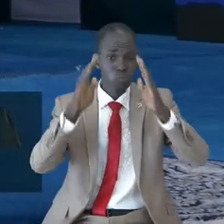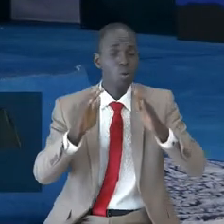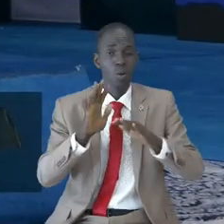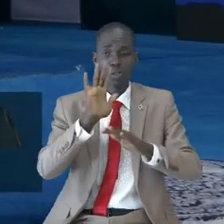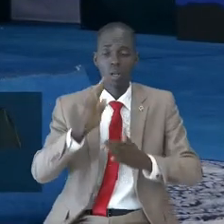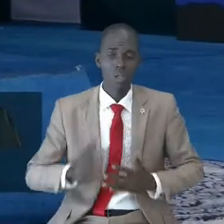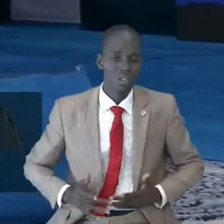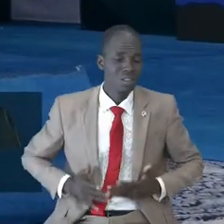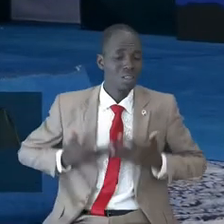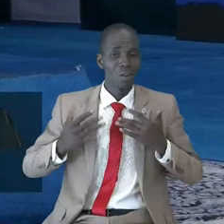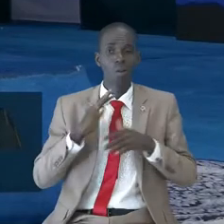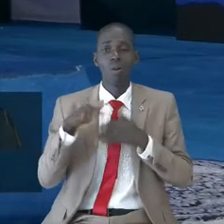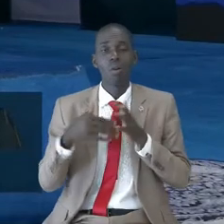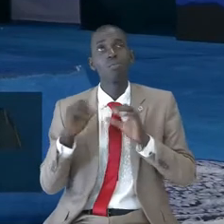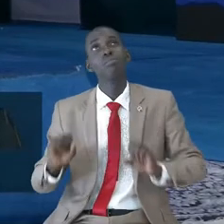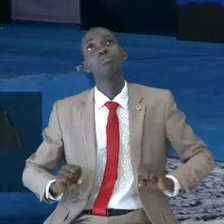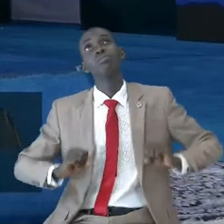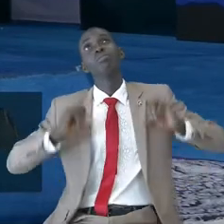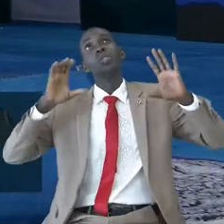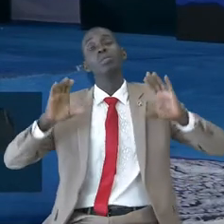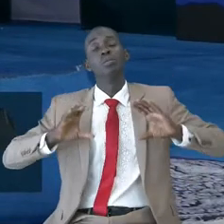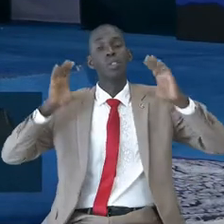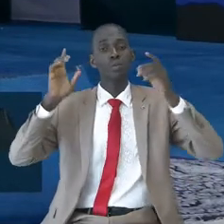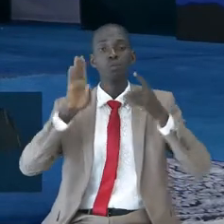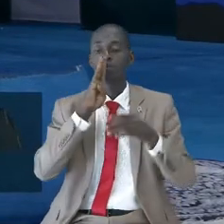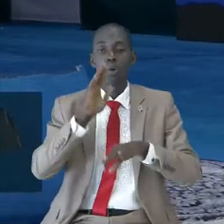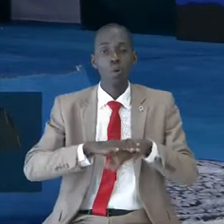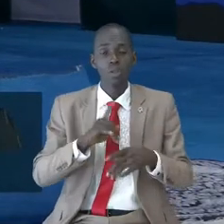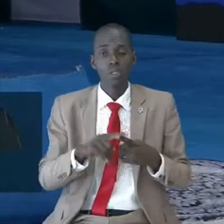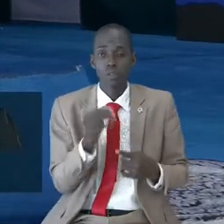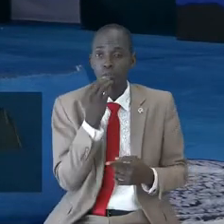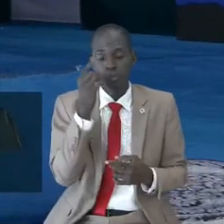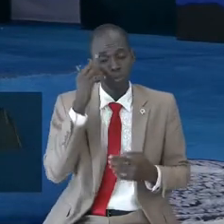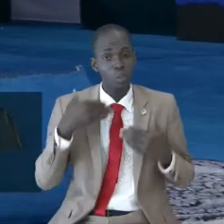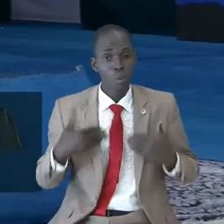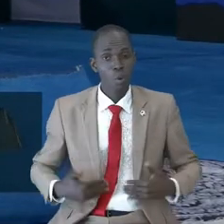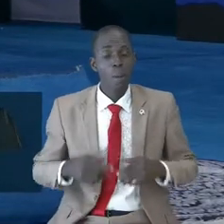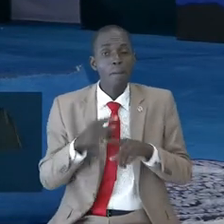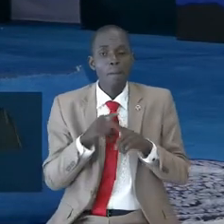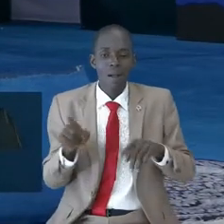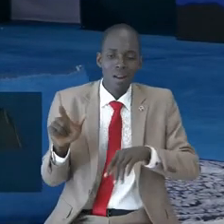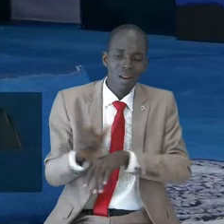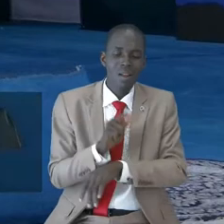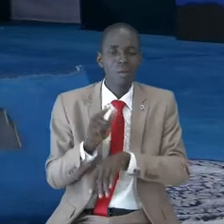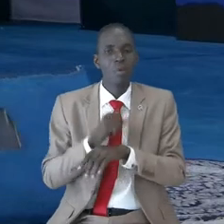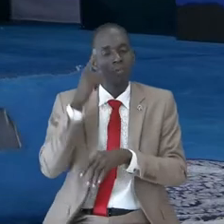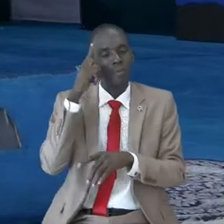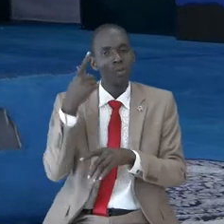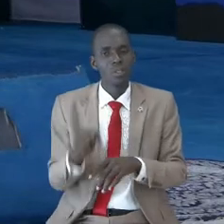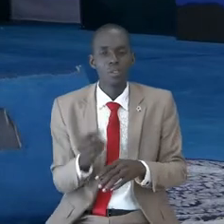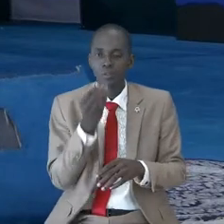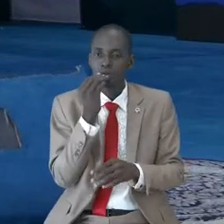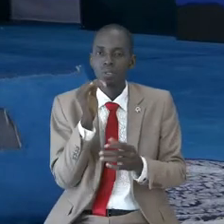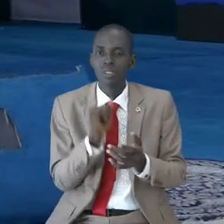all your commitment be to the physical food. It says, but labor for the meat which endureth